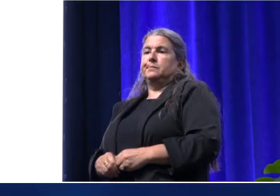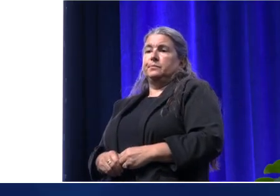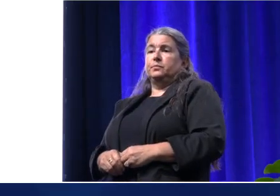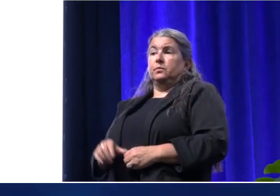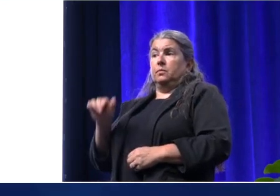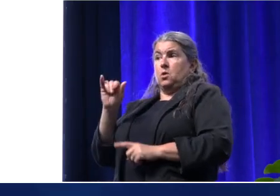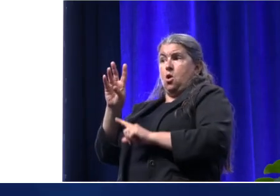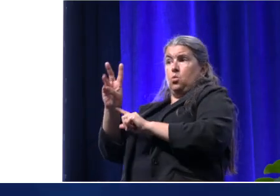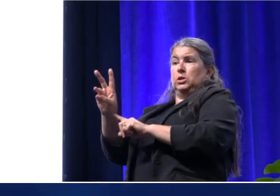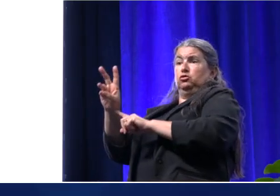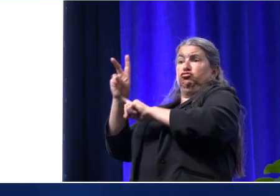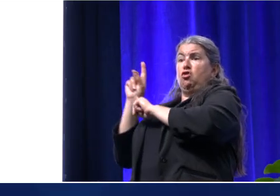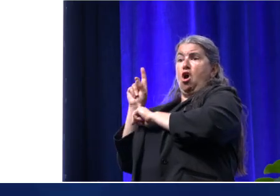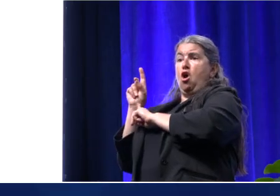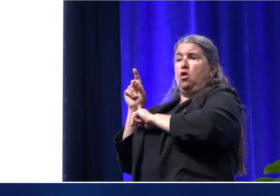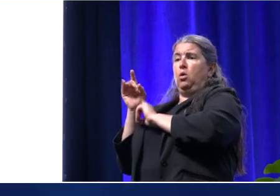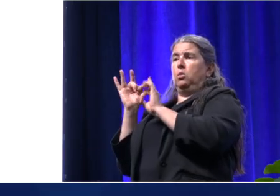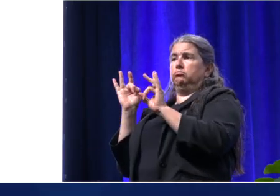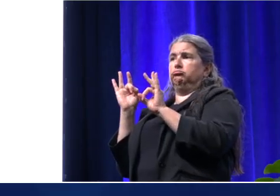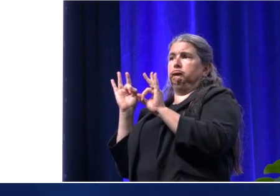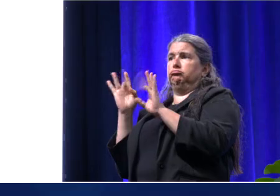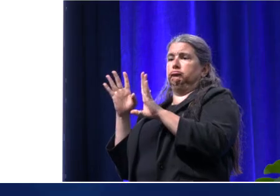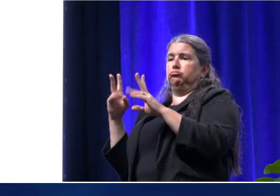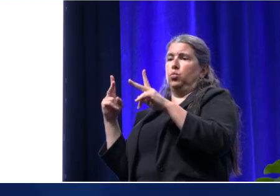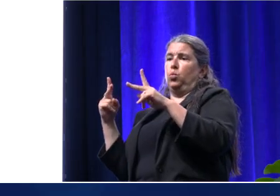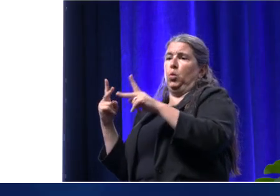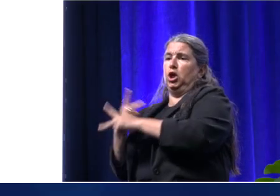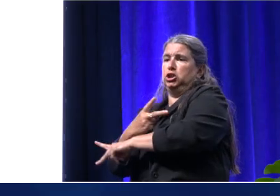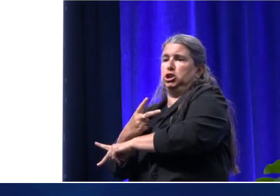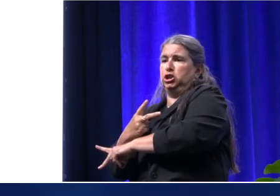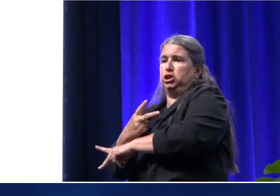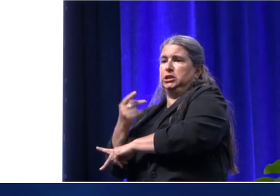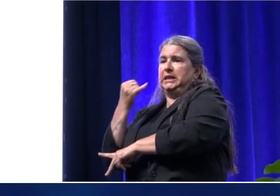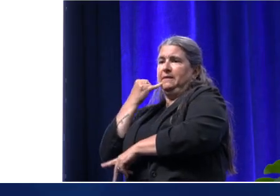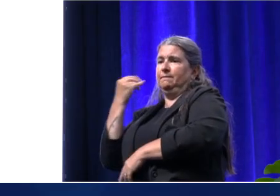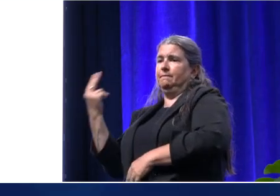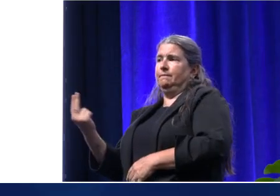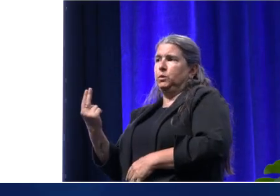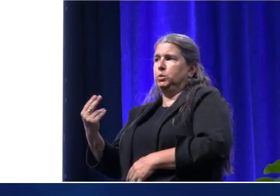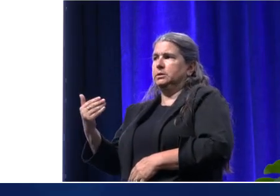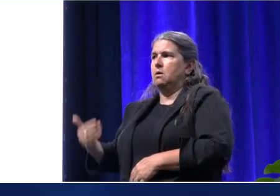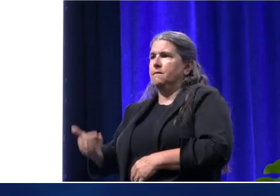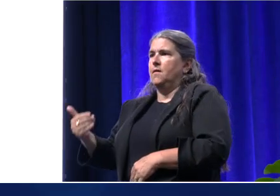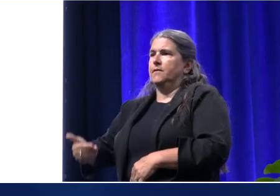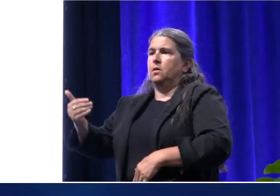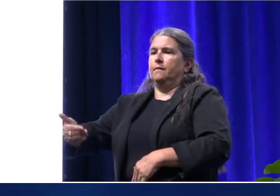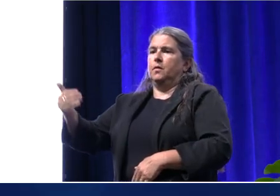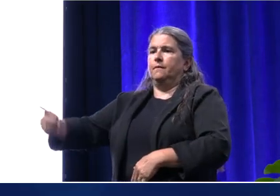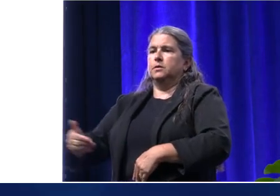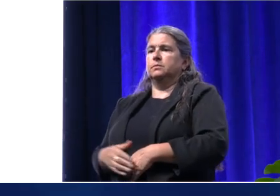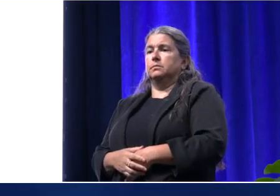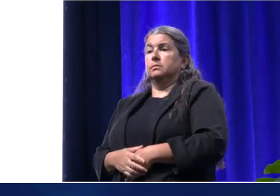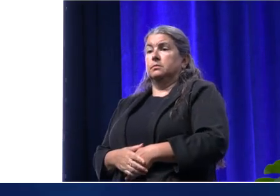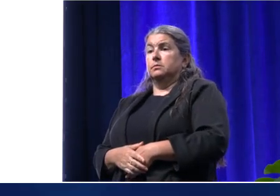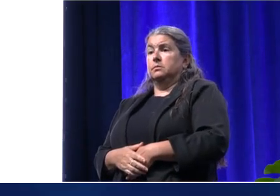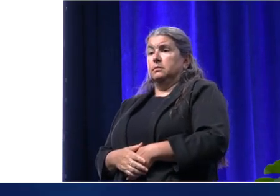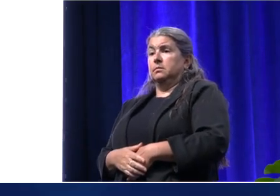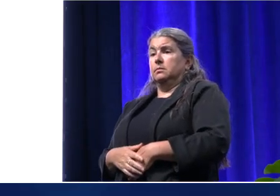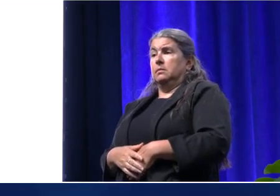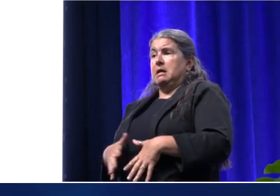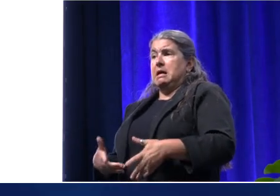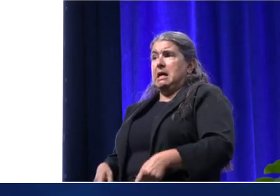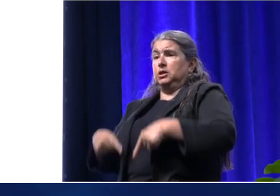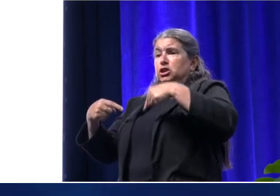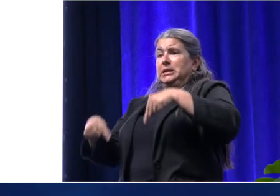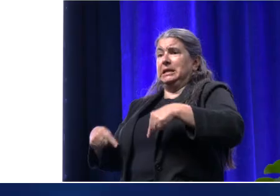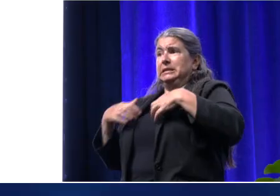than withdrawal from xylazine with chronic exposure. And what this means is an agitation and anxiety